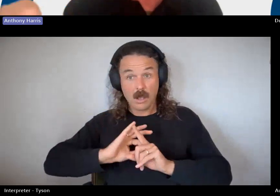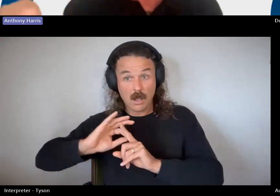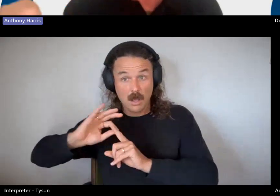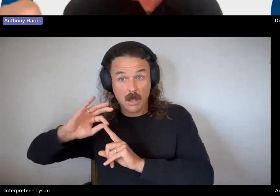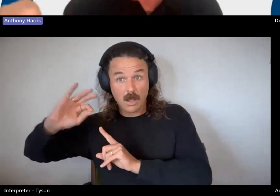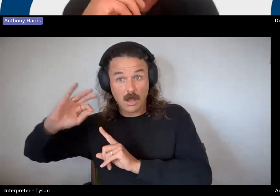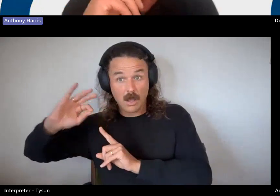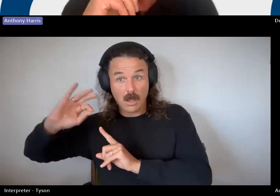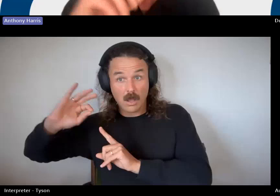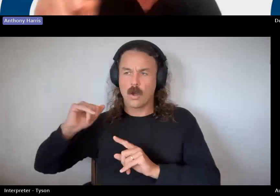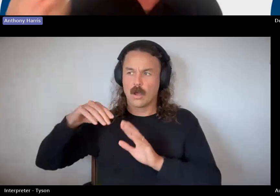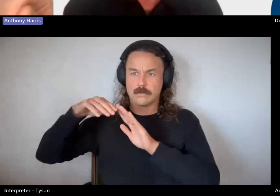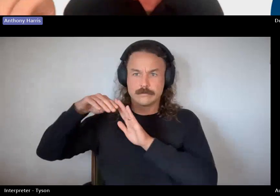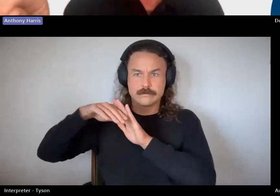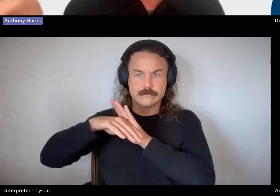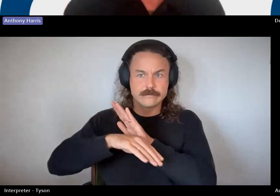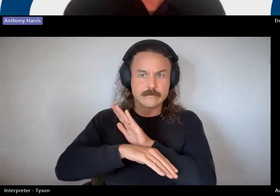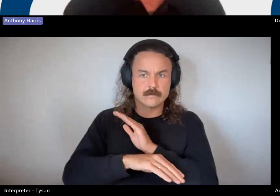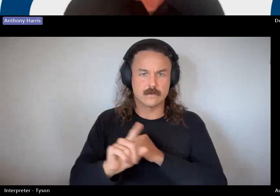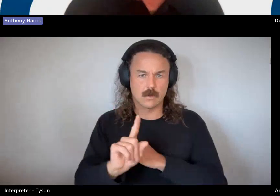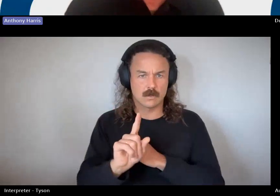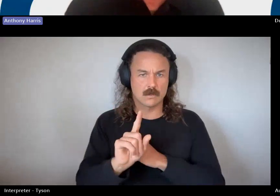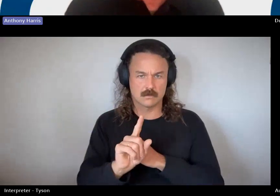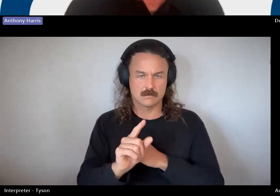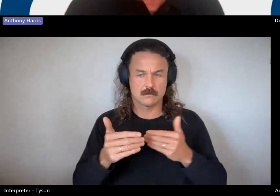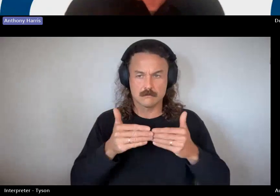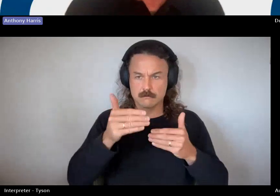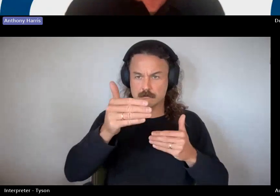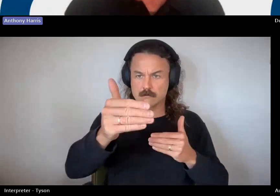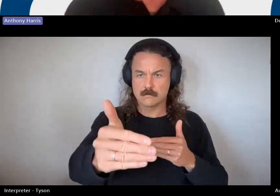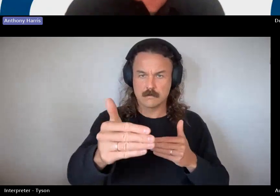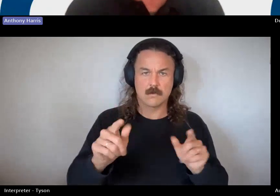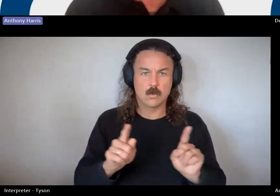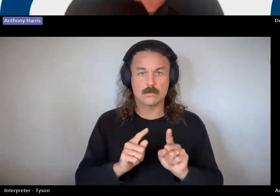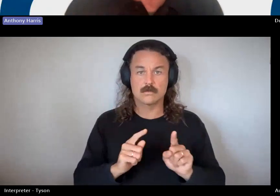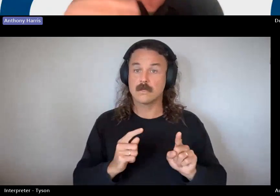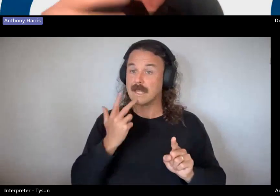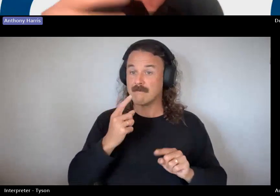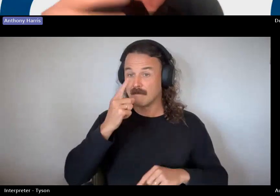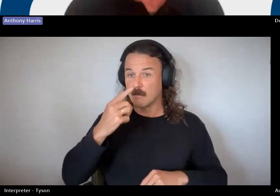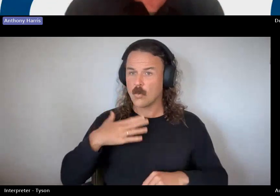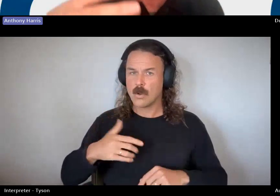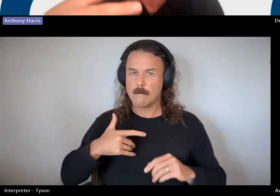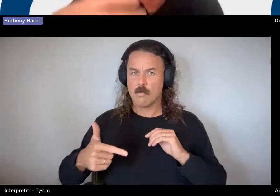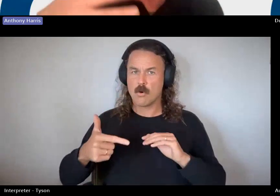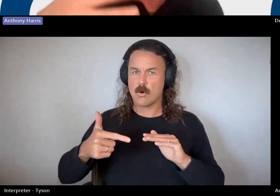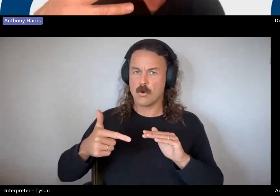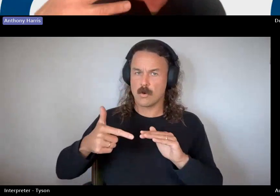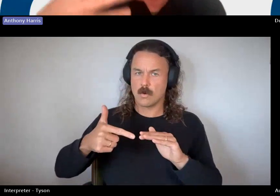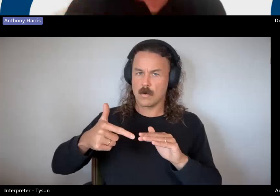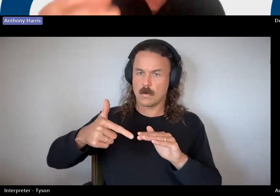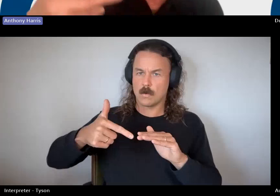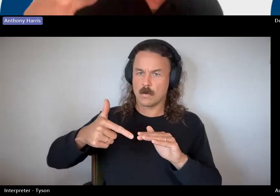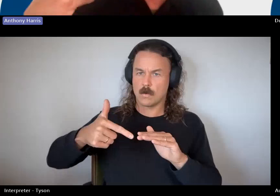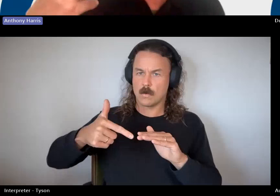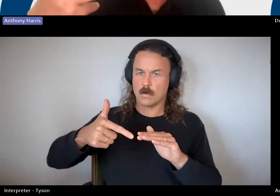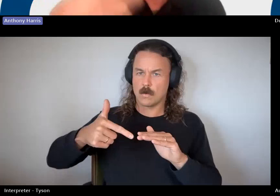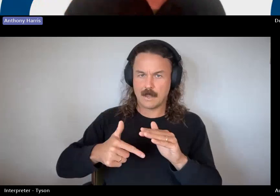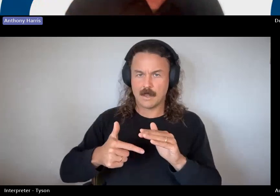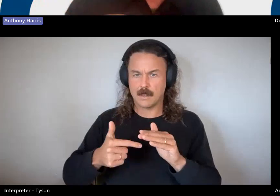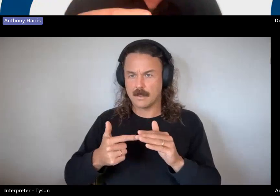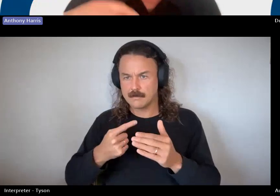interested in more detailed outcomes, but this can provide people with a kind of